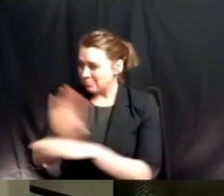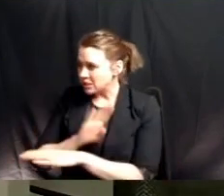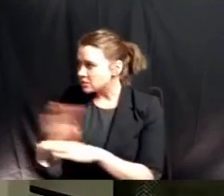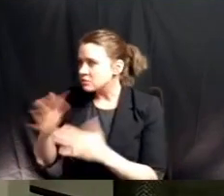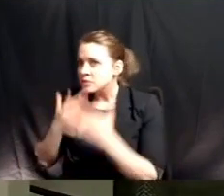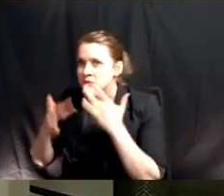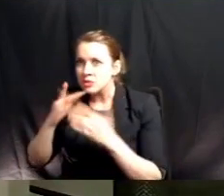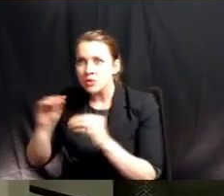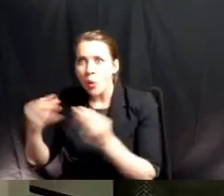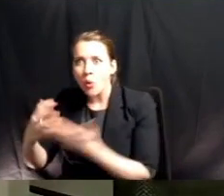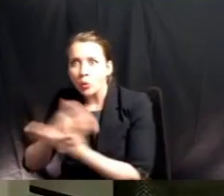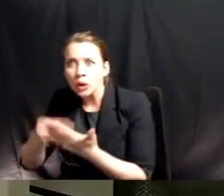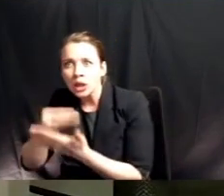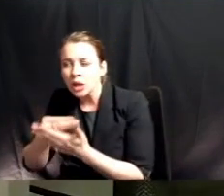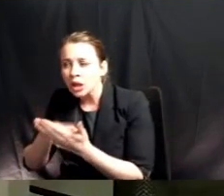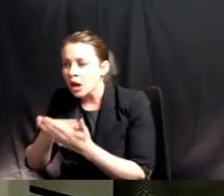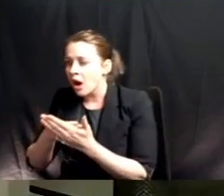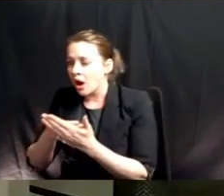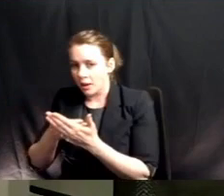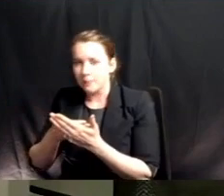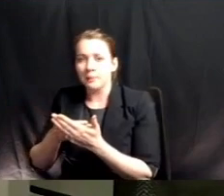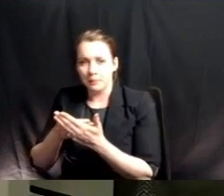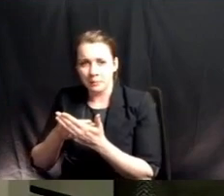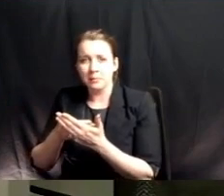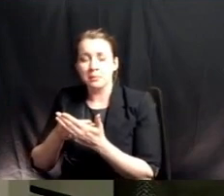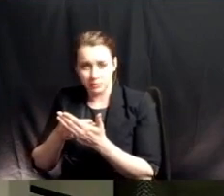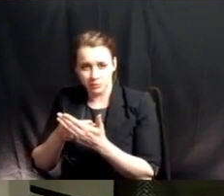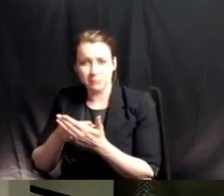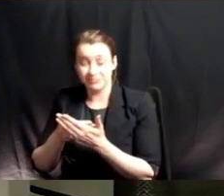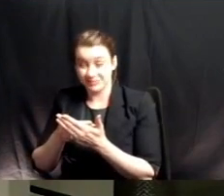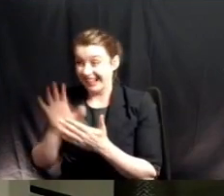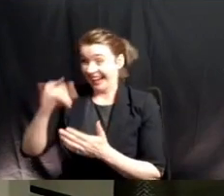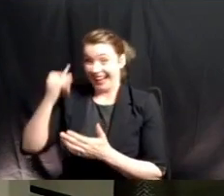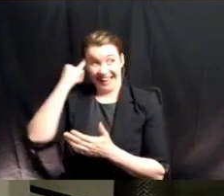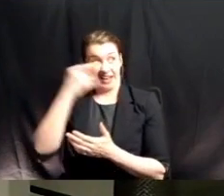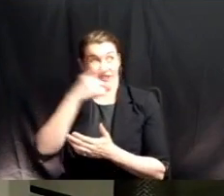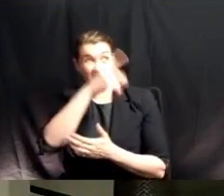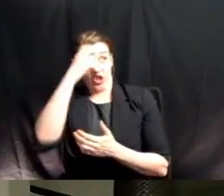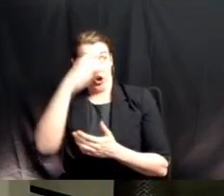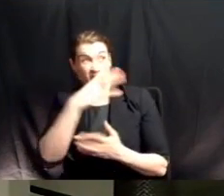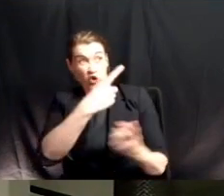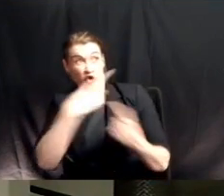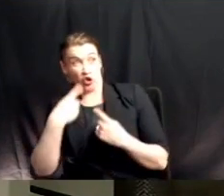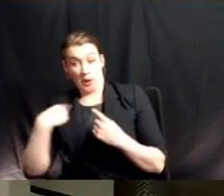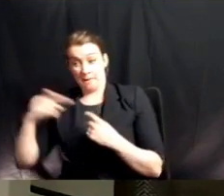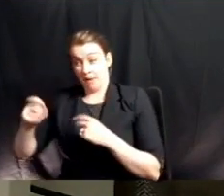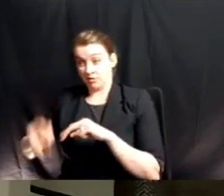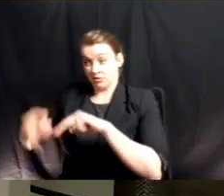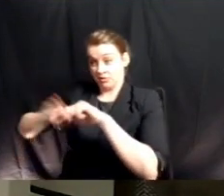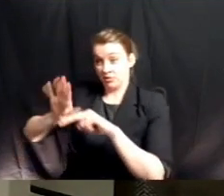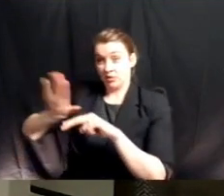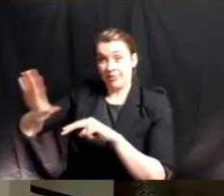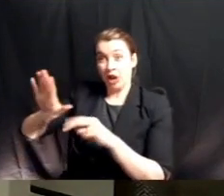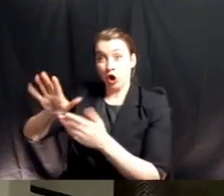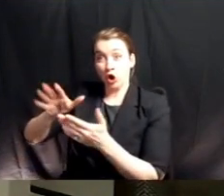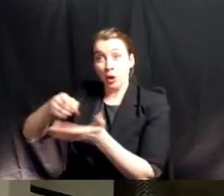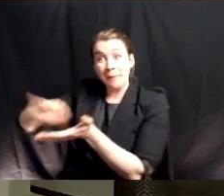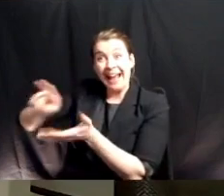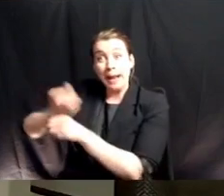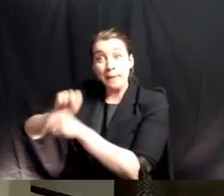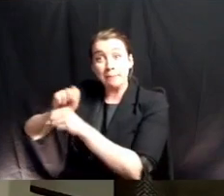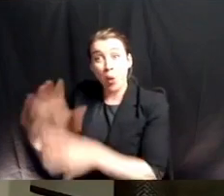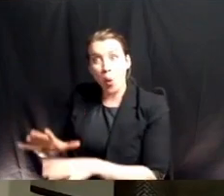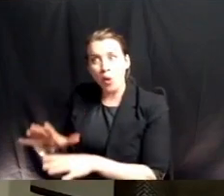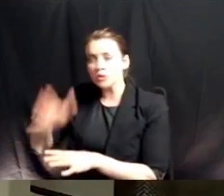added burden of a wage increase could put them under. Do you have any plan to revisit pushing back the minimum wage increase effective date, or plan to help